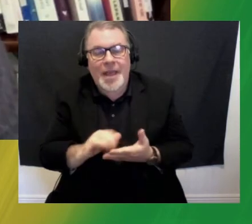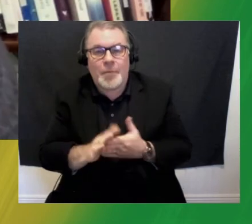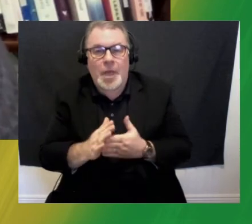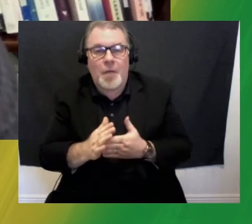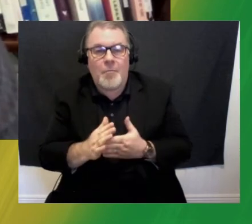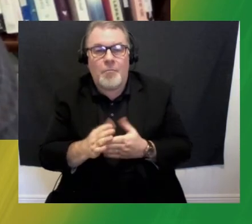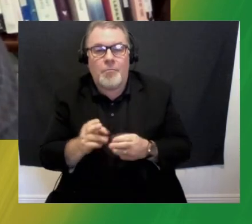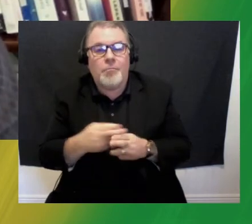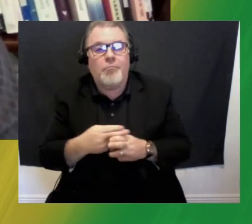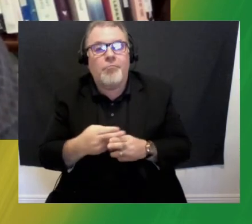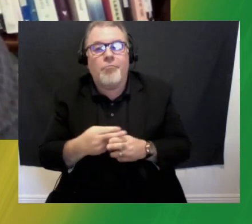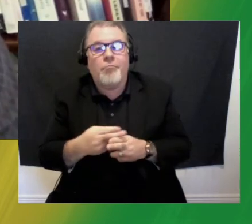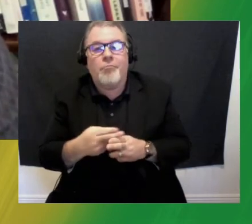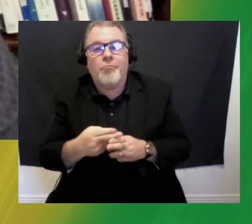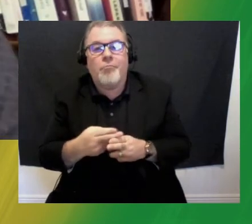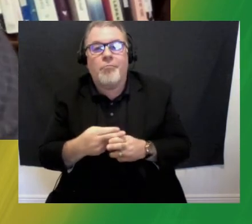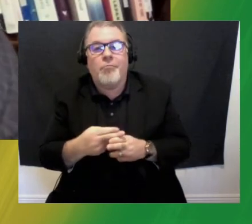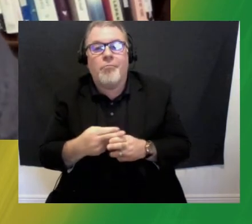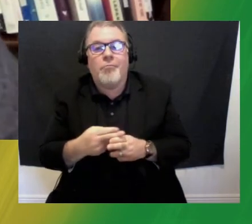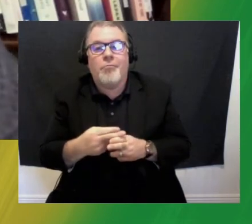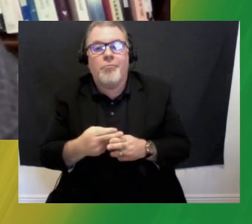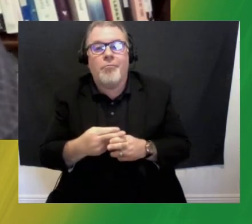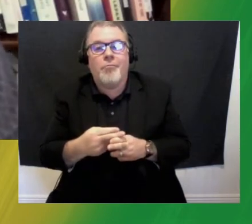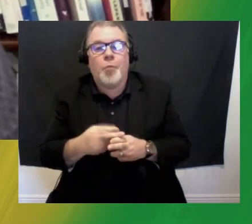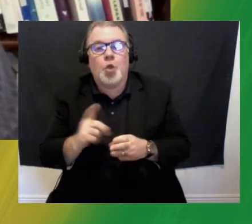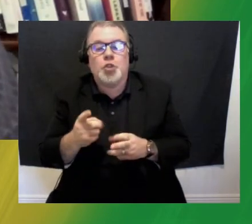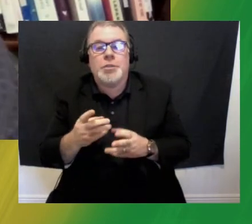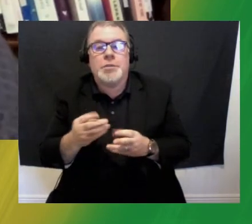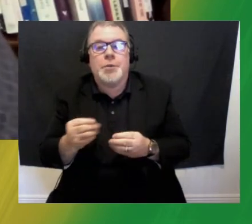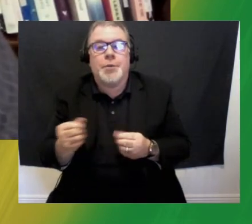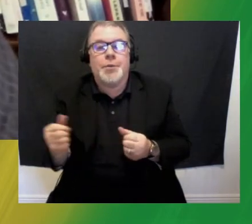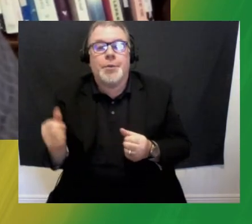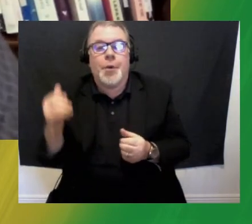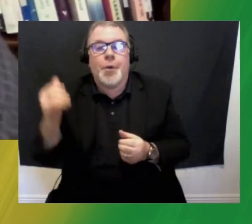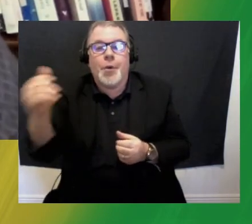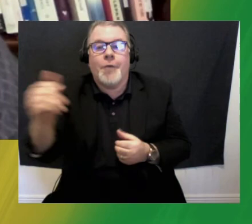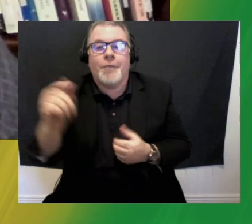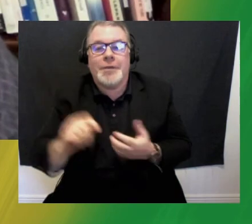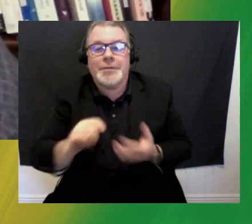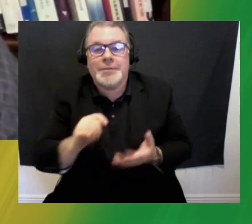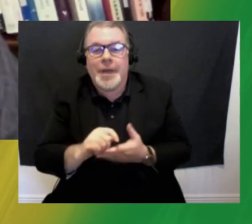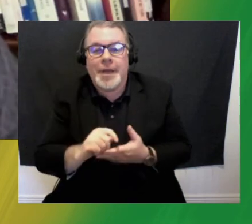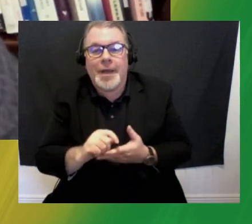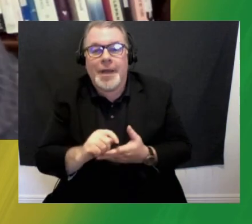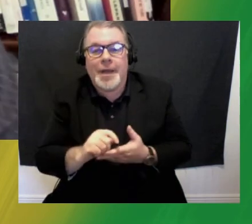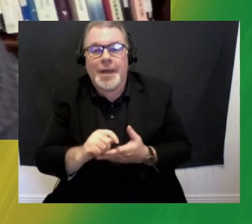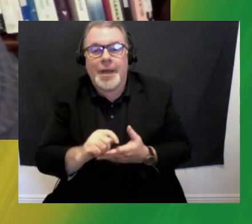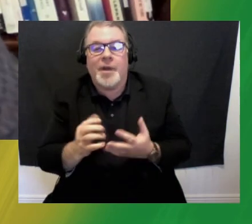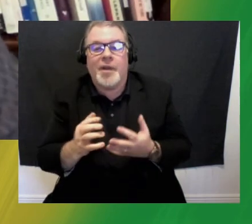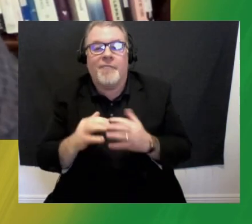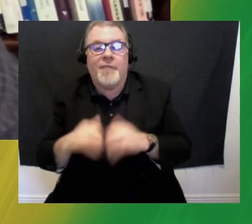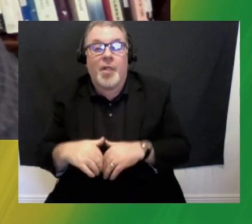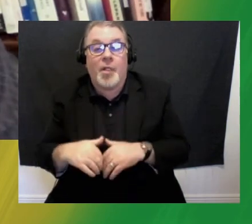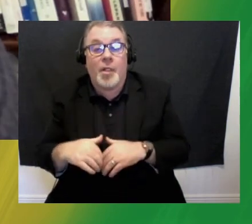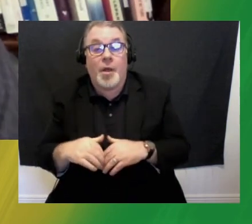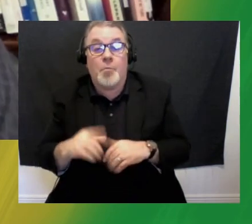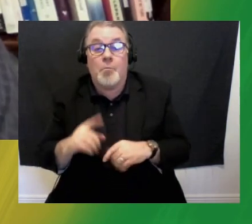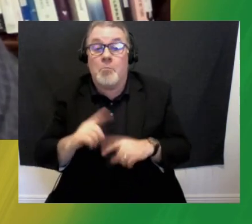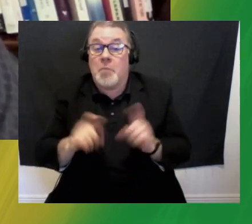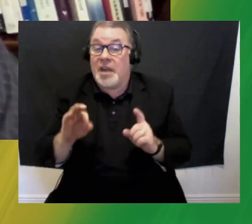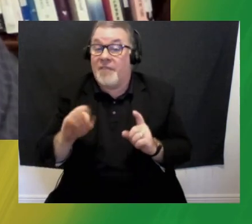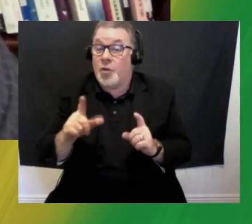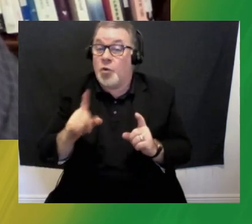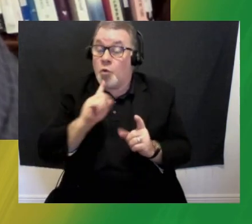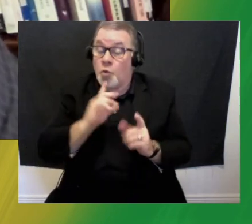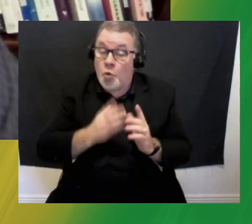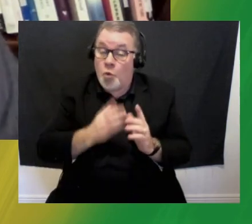really easy for that to sort of peter out over time and fall apart. Whereas if you come to it through real